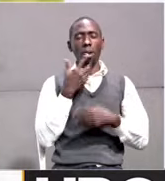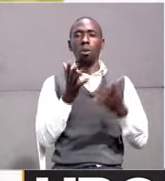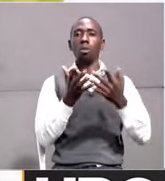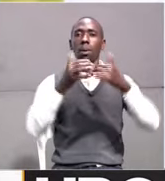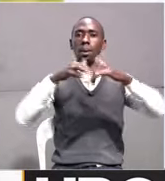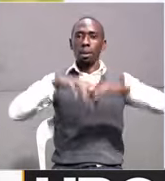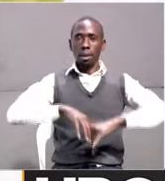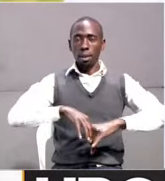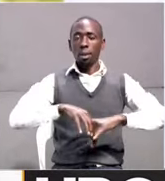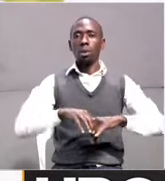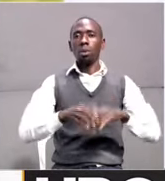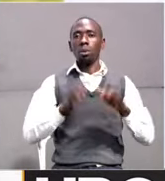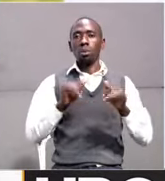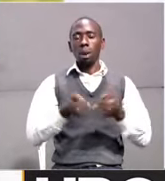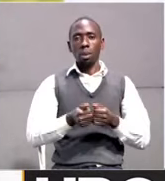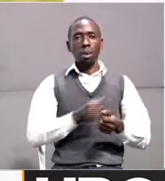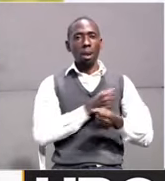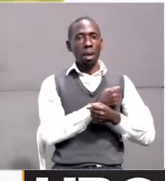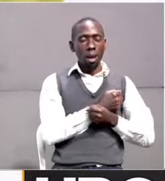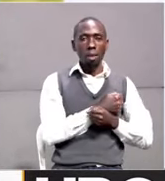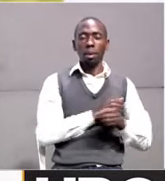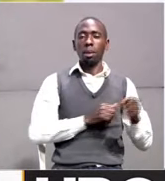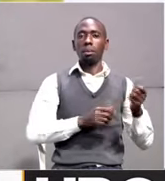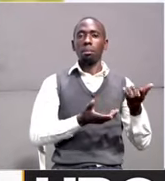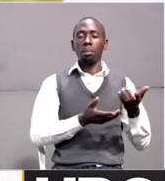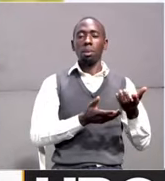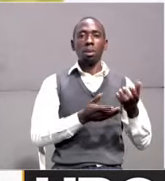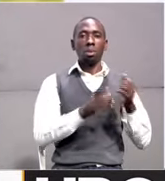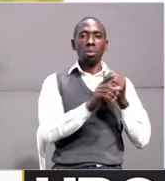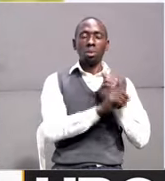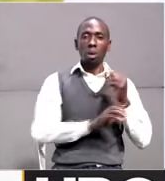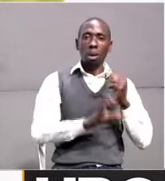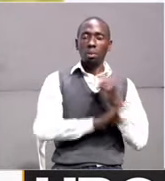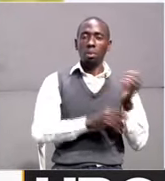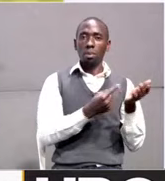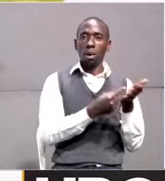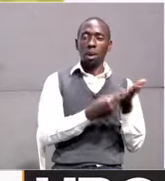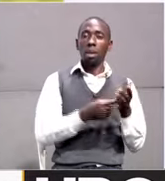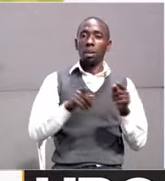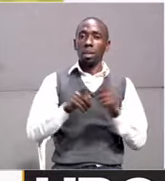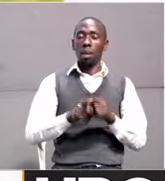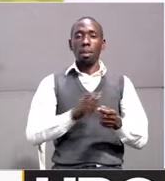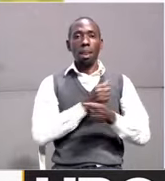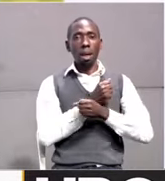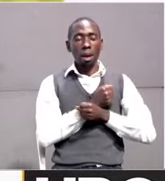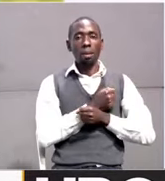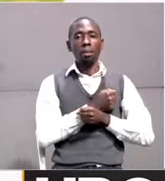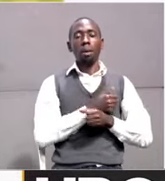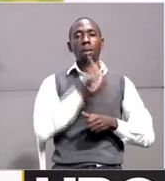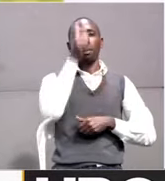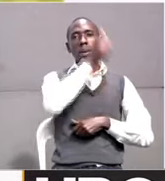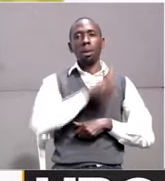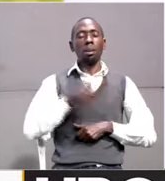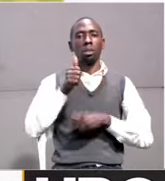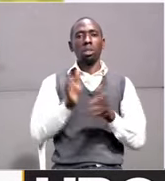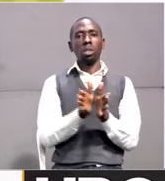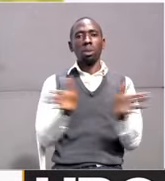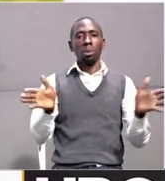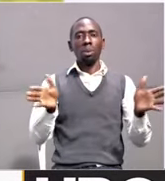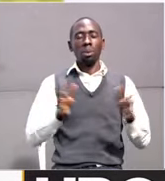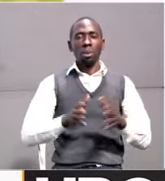be patriots in Uganda, love the whole of Uganda, and Pan-Africanists, love the whole of Africa.